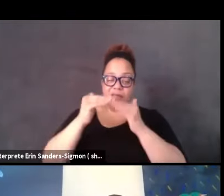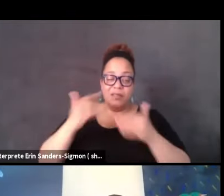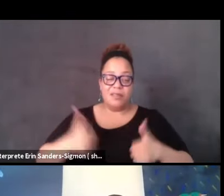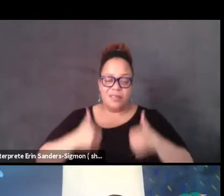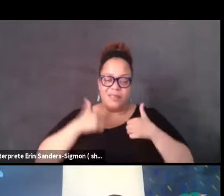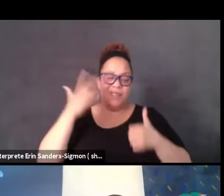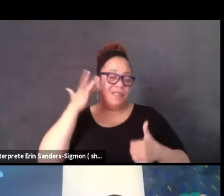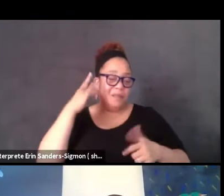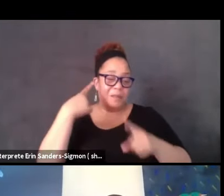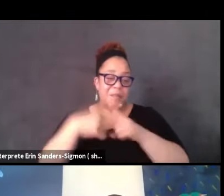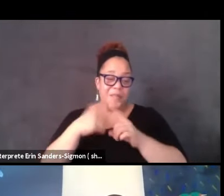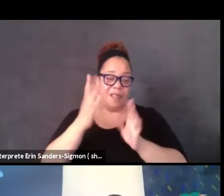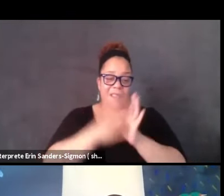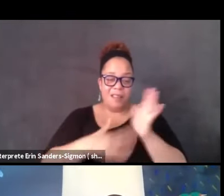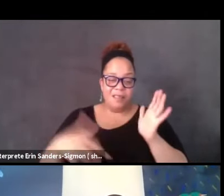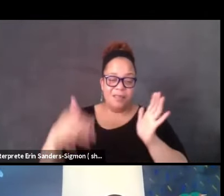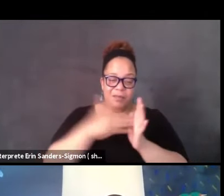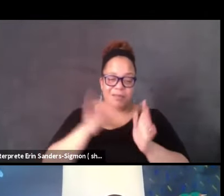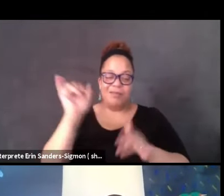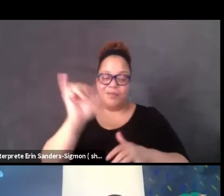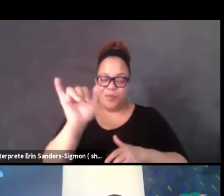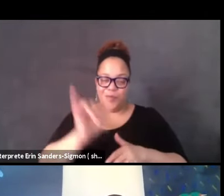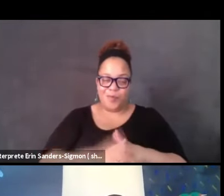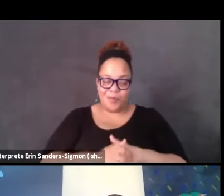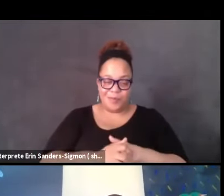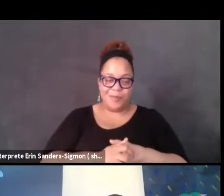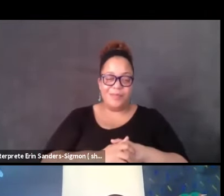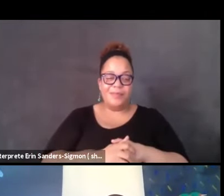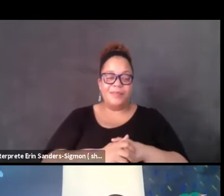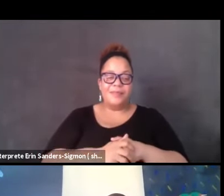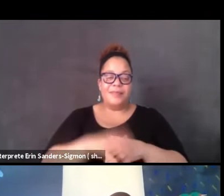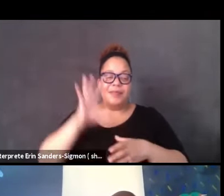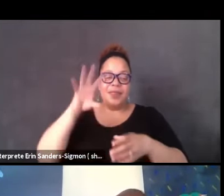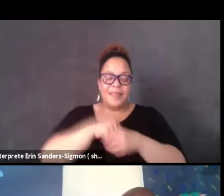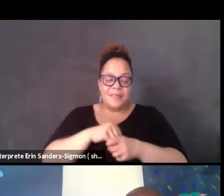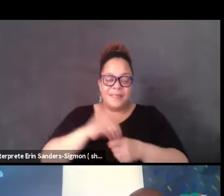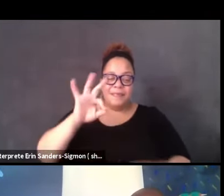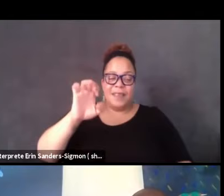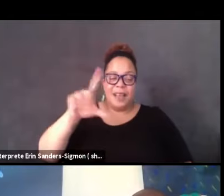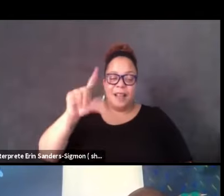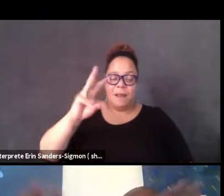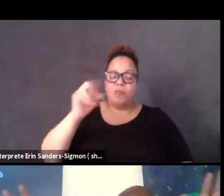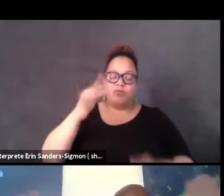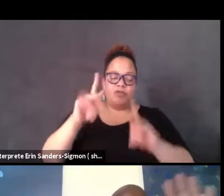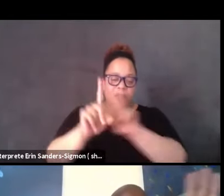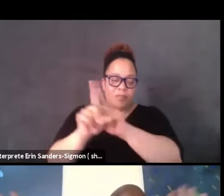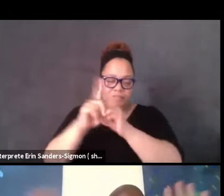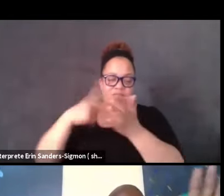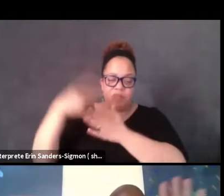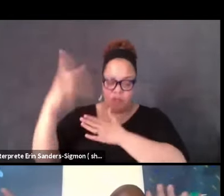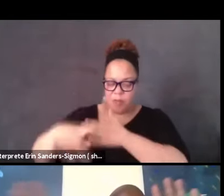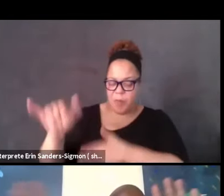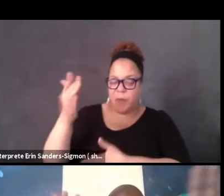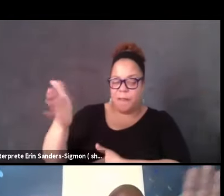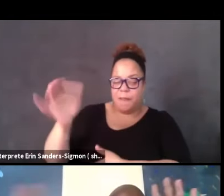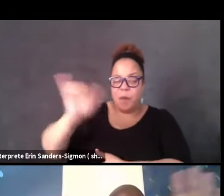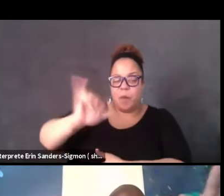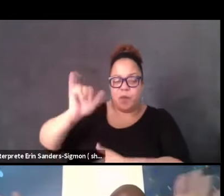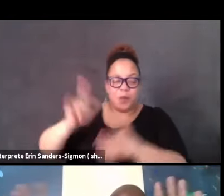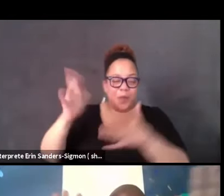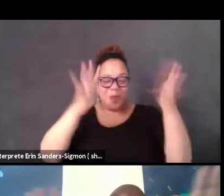Edmund Hillary Fellowship. Y'all, give it up for Miss Sonya Renee Taylor, who will be judging today,